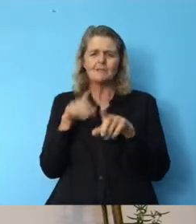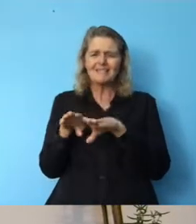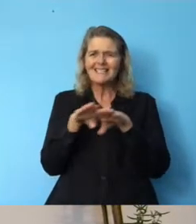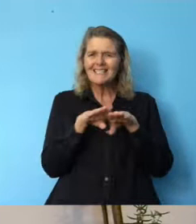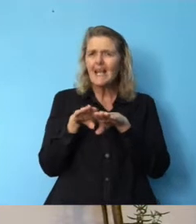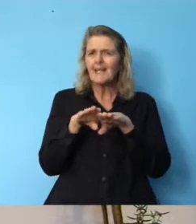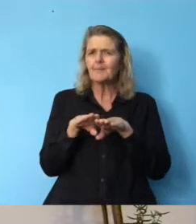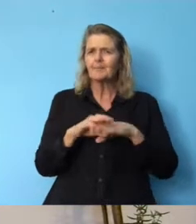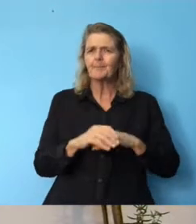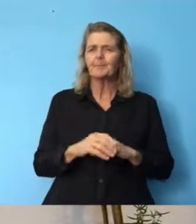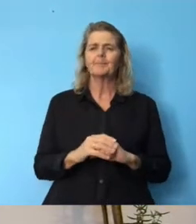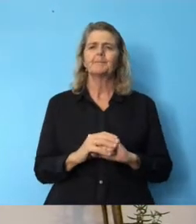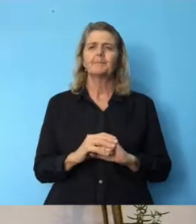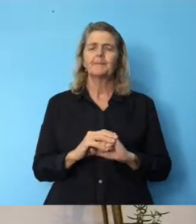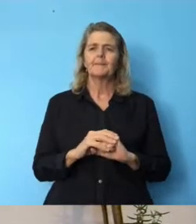with them.